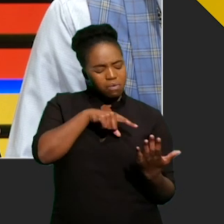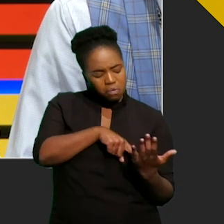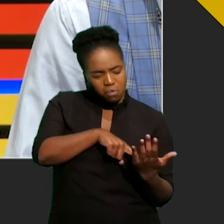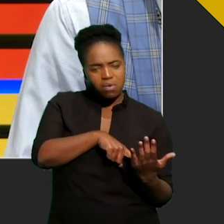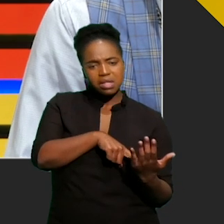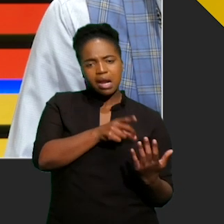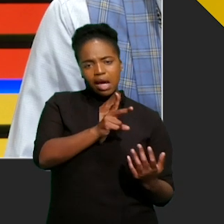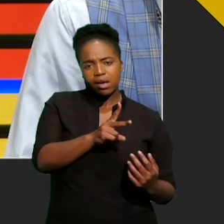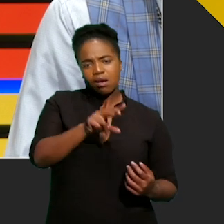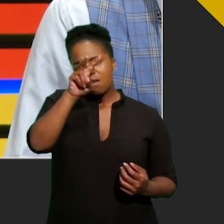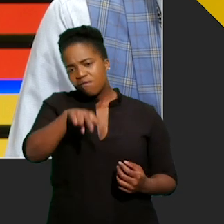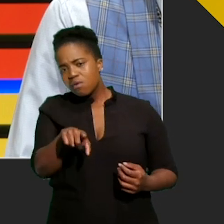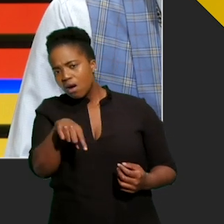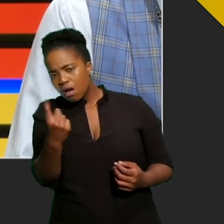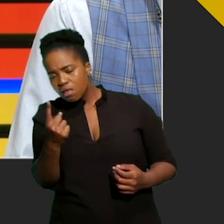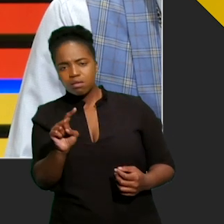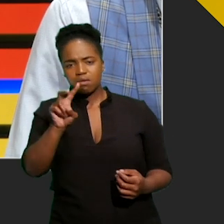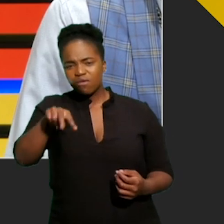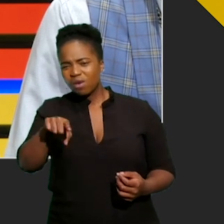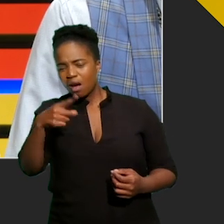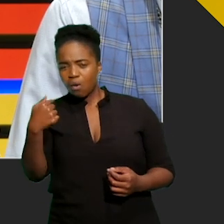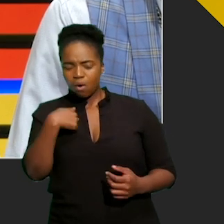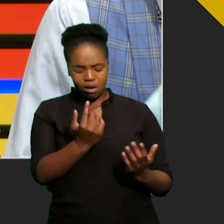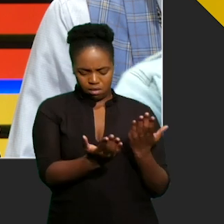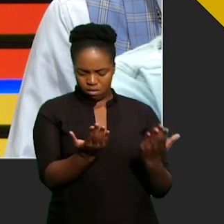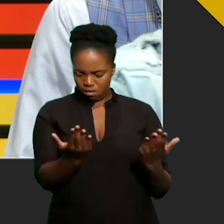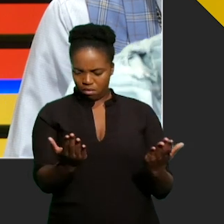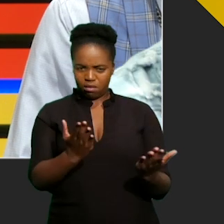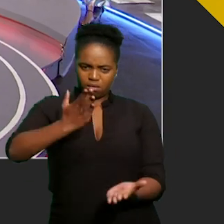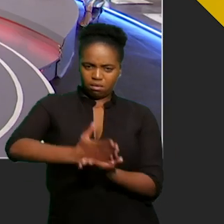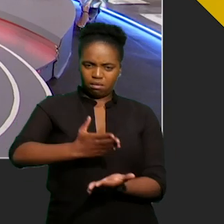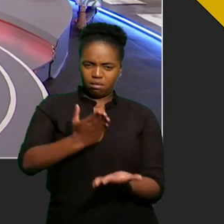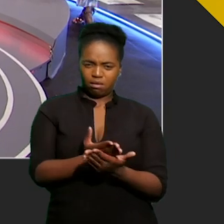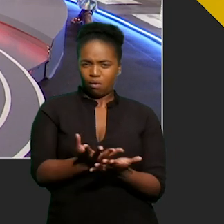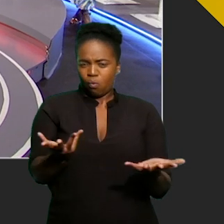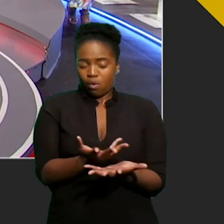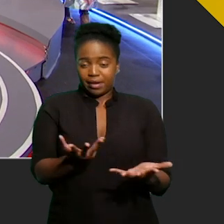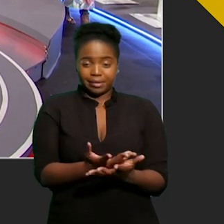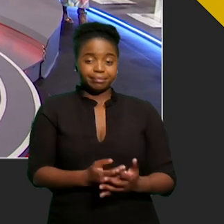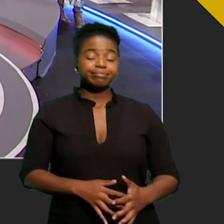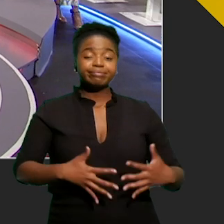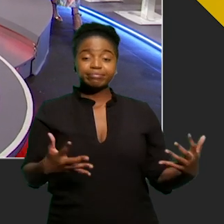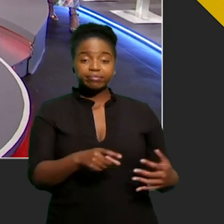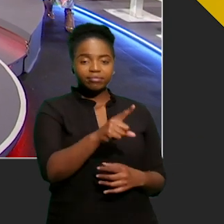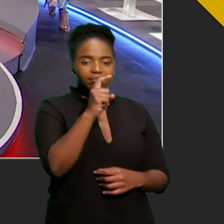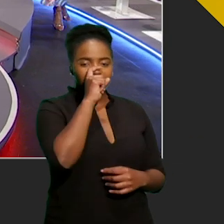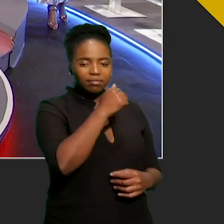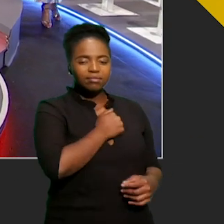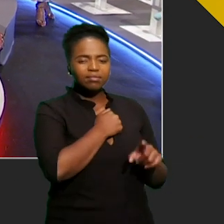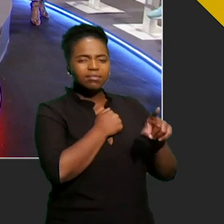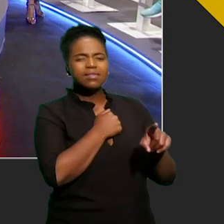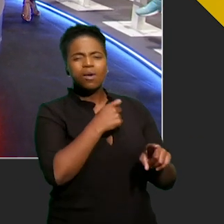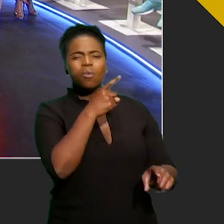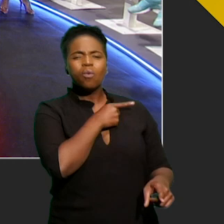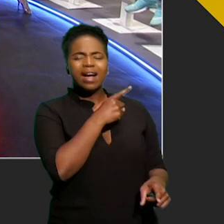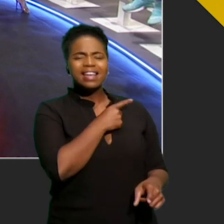uba ndifumanise uba okay yeyiphi into yamanyani yapha. Okay. I think re kene straight tabeng re kwa sesi nomsa gore na what